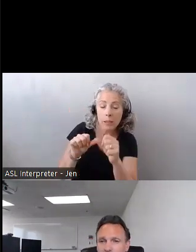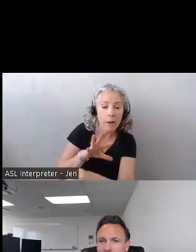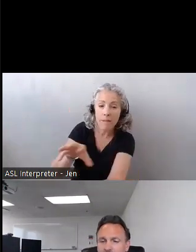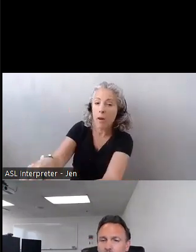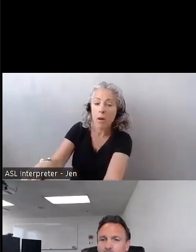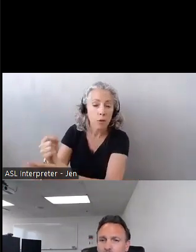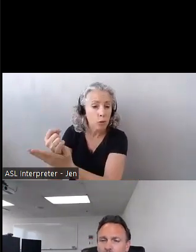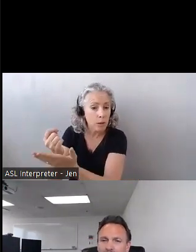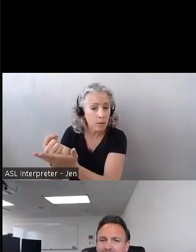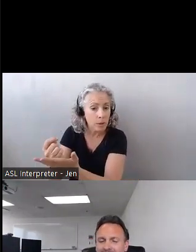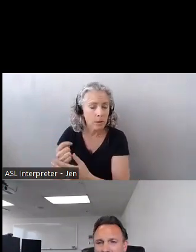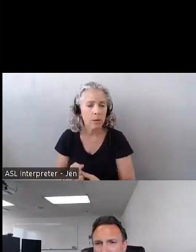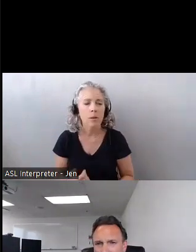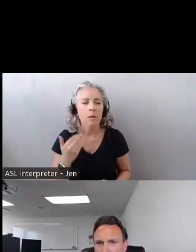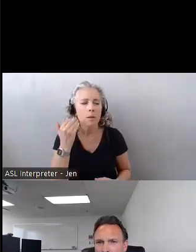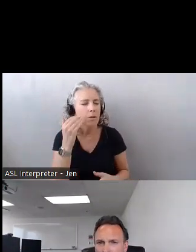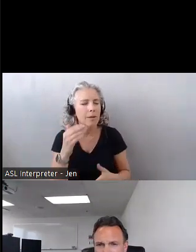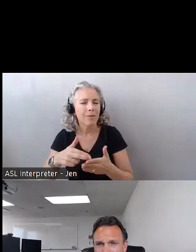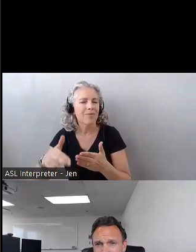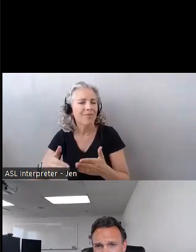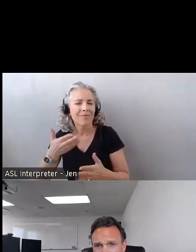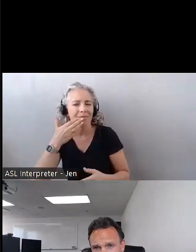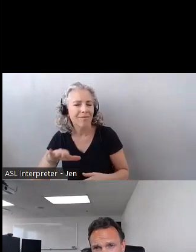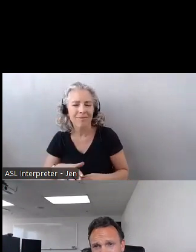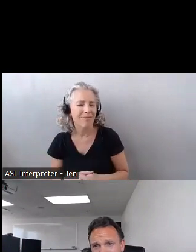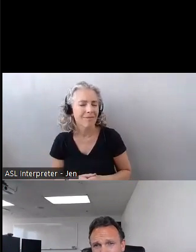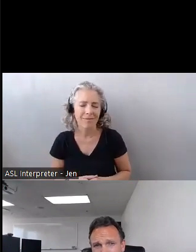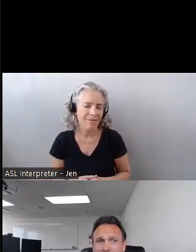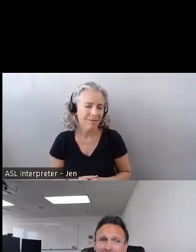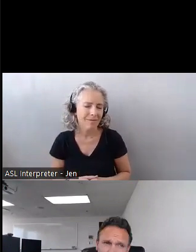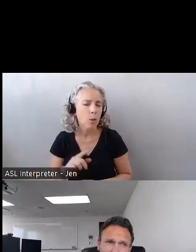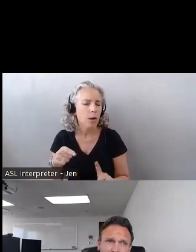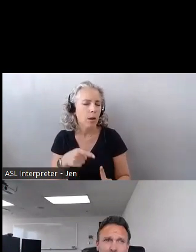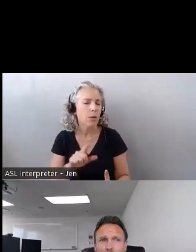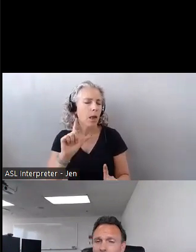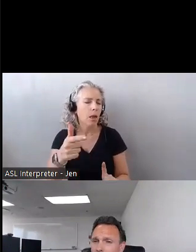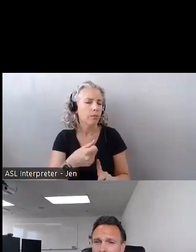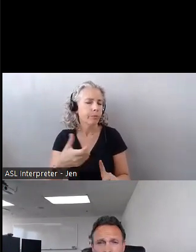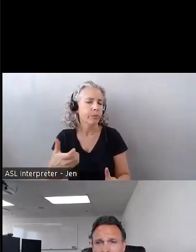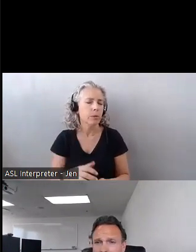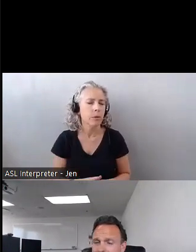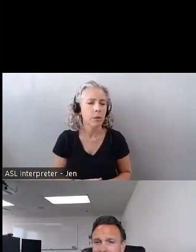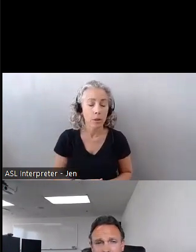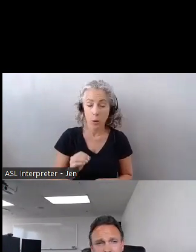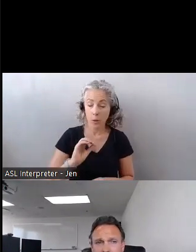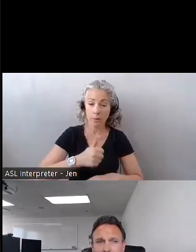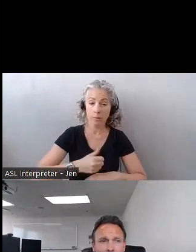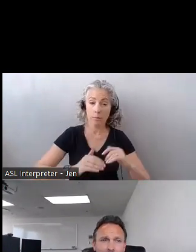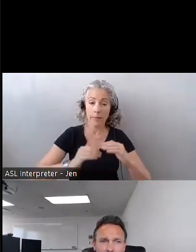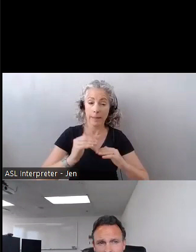the treatment. And so we knew that the outcomes were poor, because so we're going to come back to that in a little bit, but that's what we did. So we created this